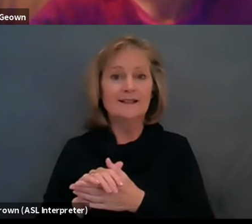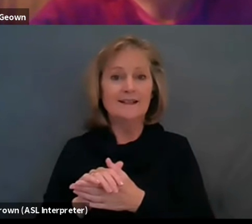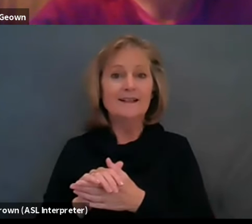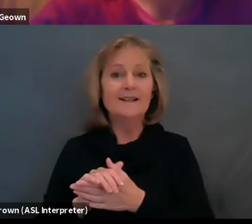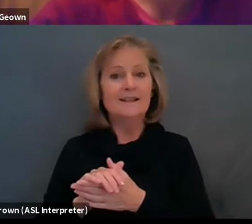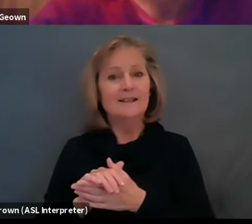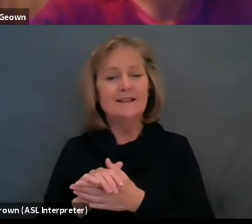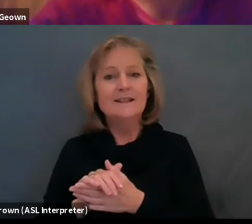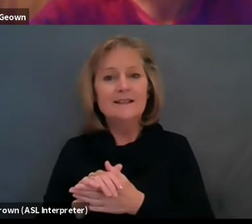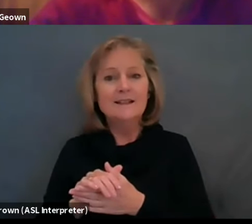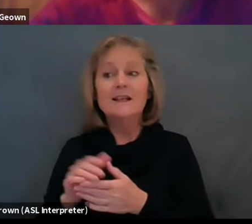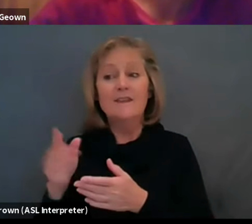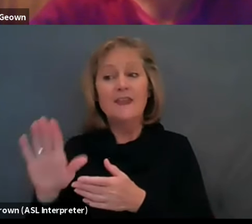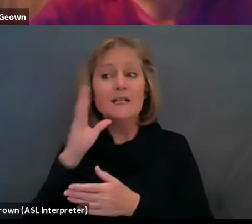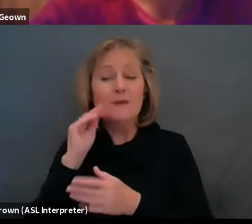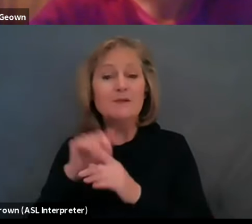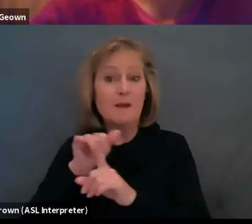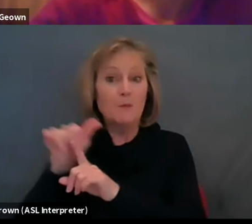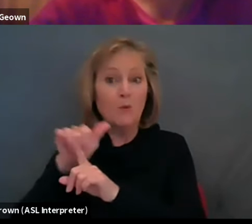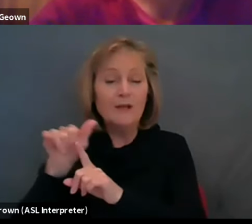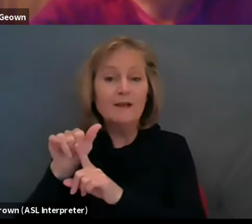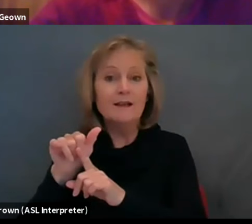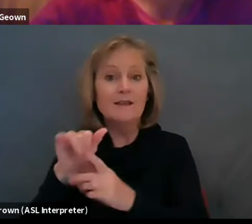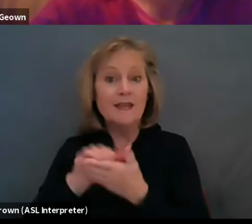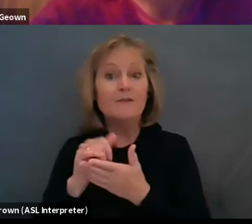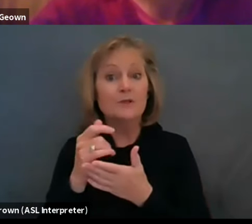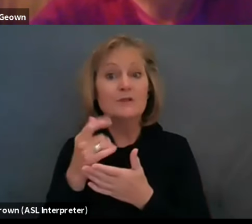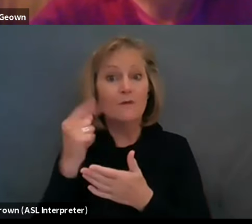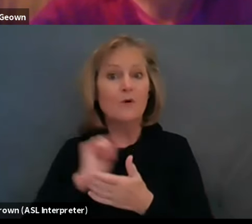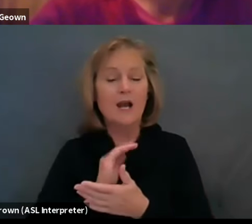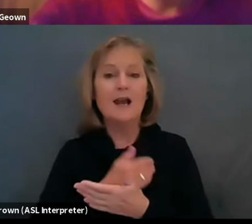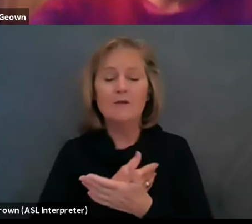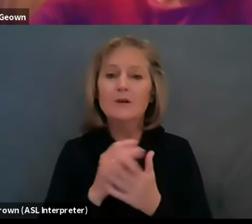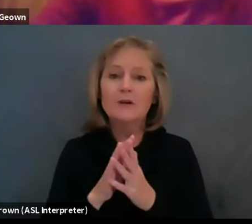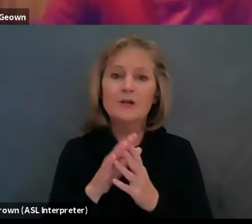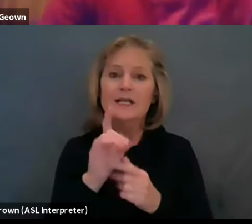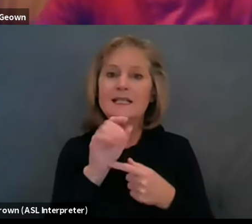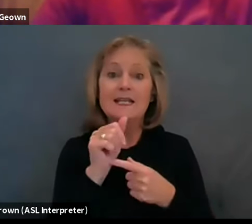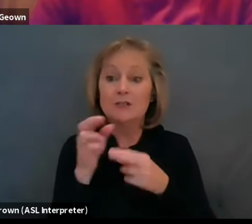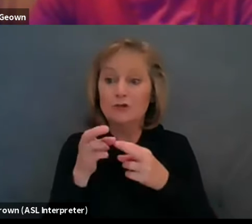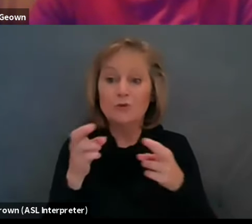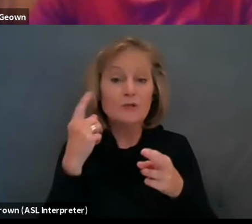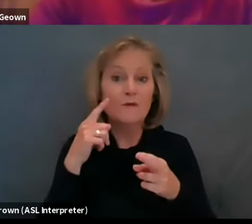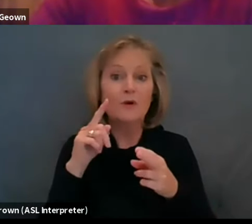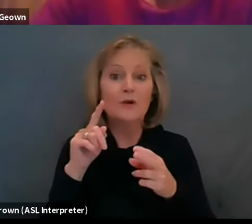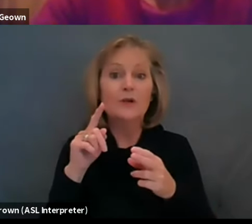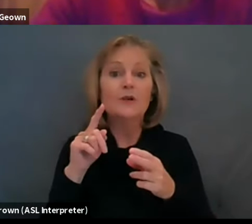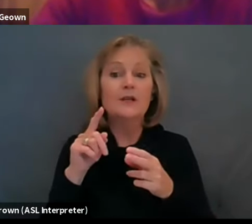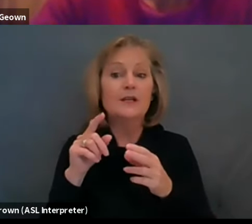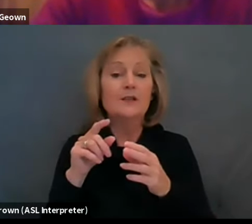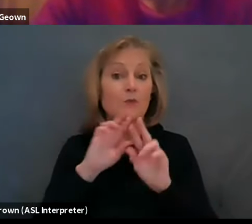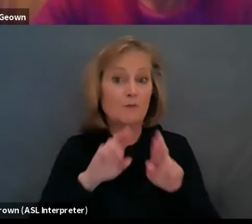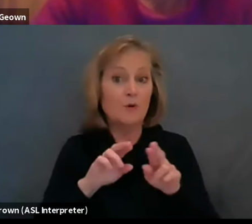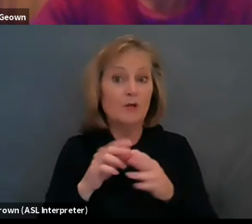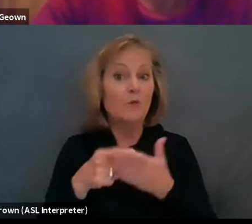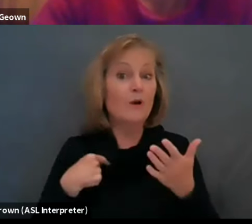of violence and bullying, and this was one of our great data sources for the Behind the Number report.